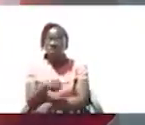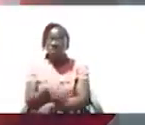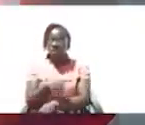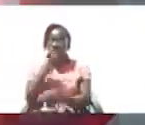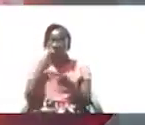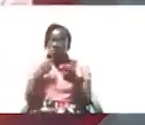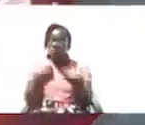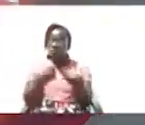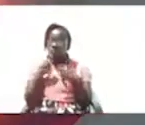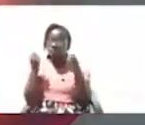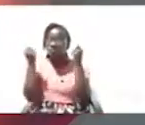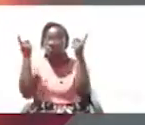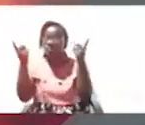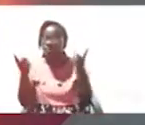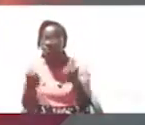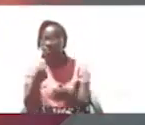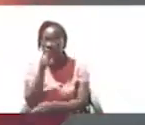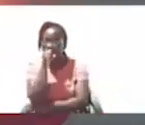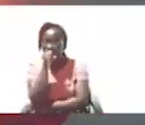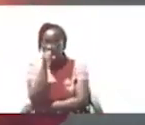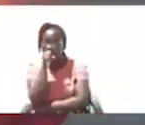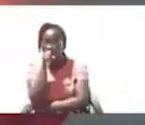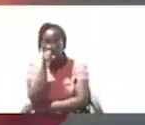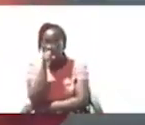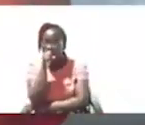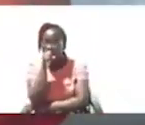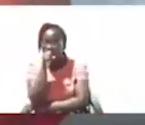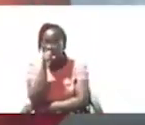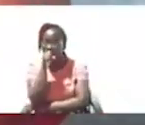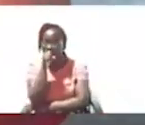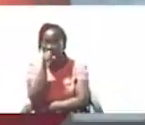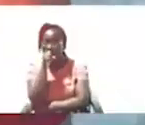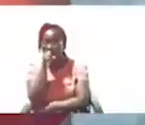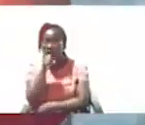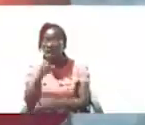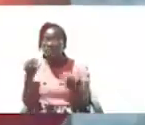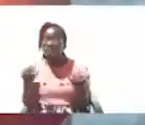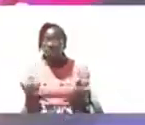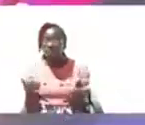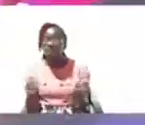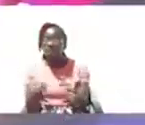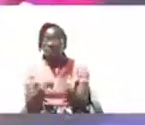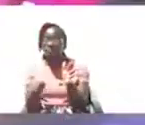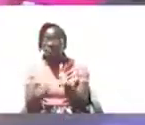got the gospel according to John